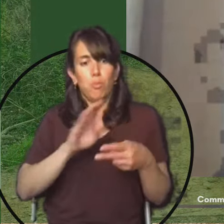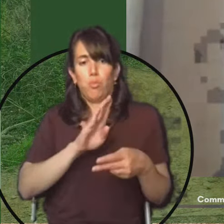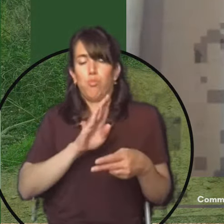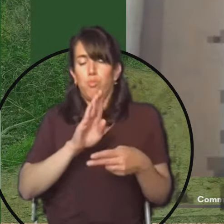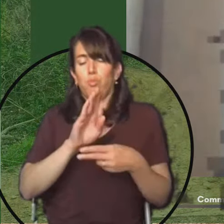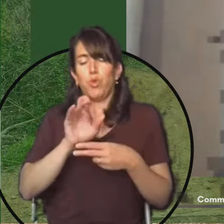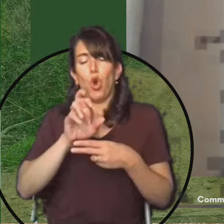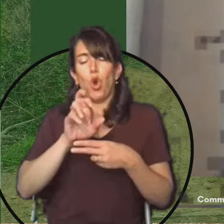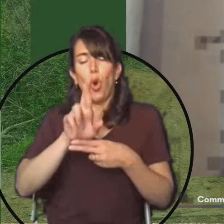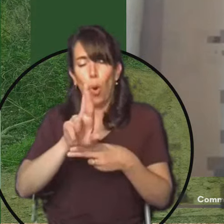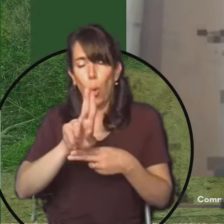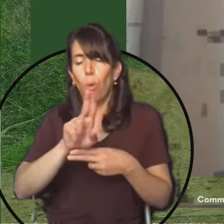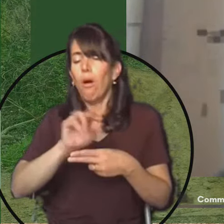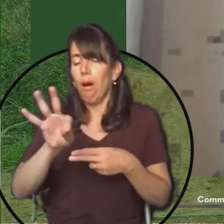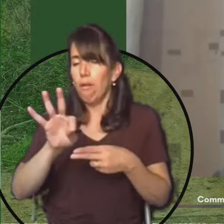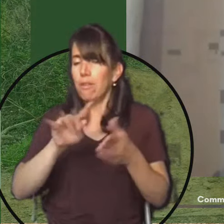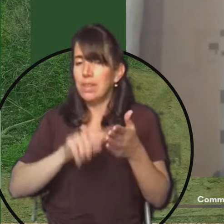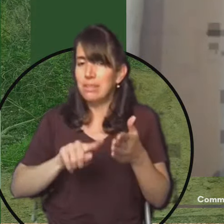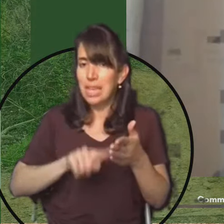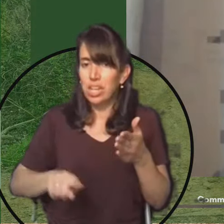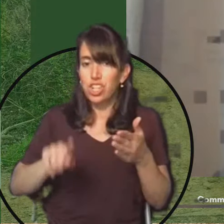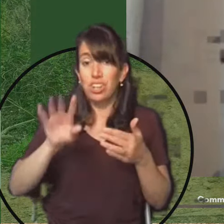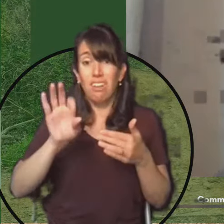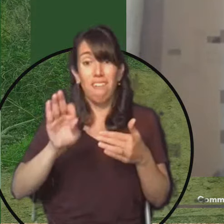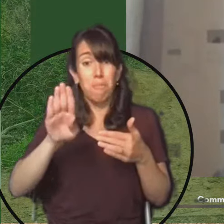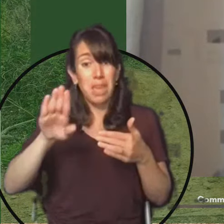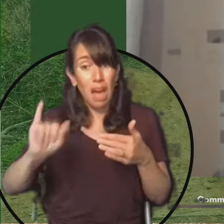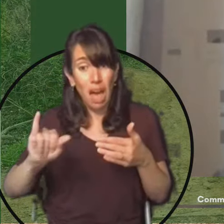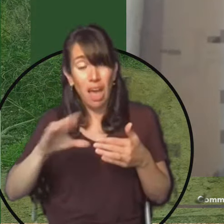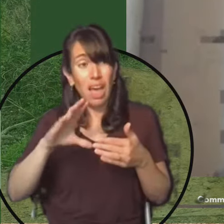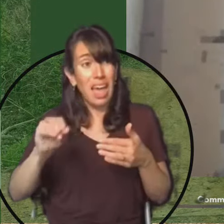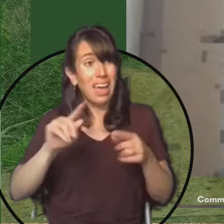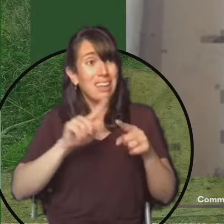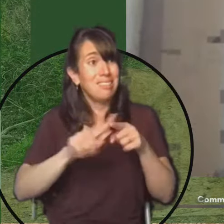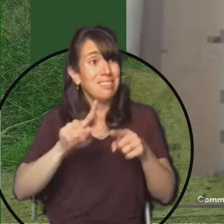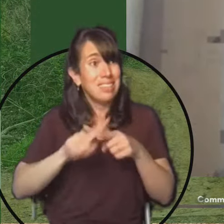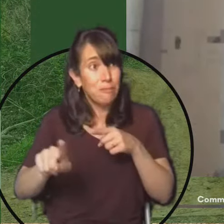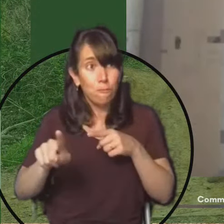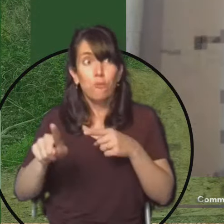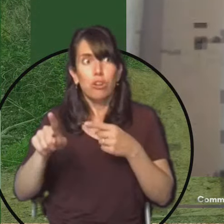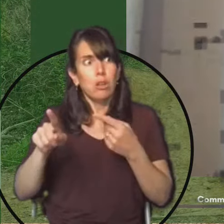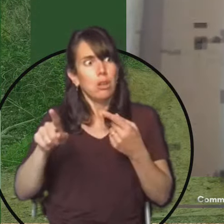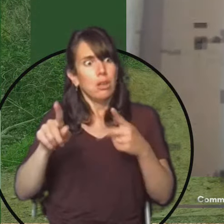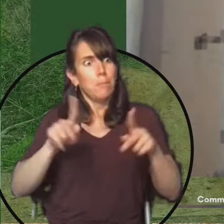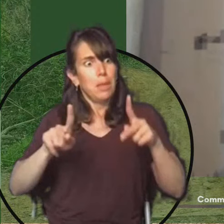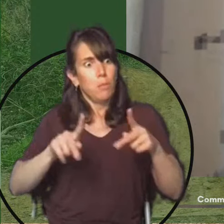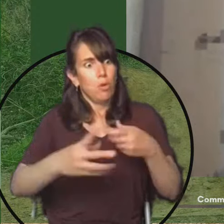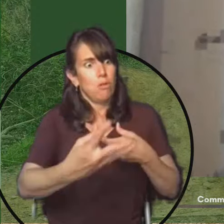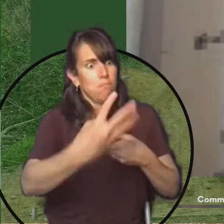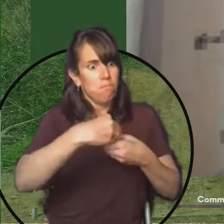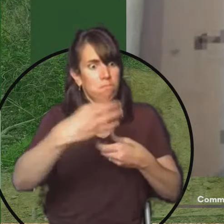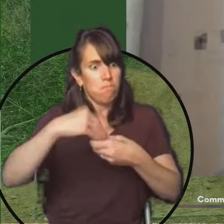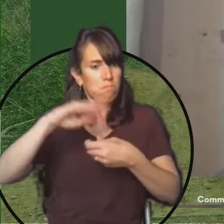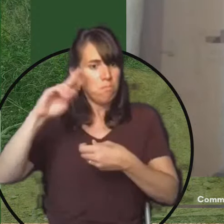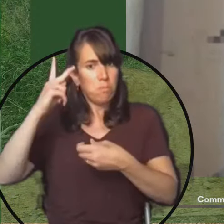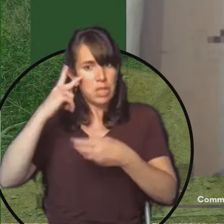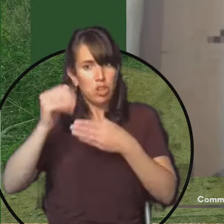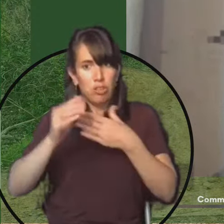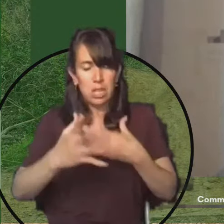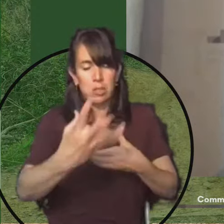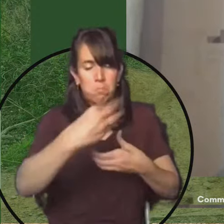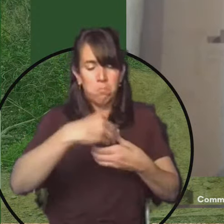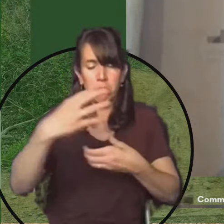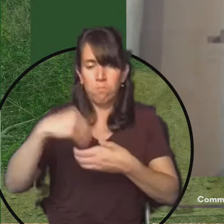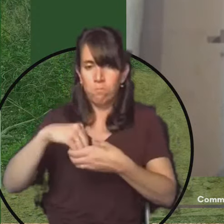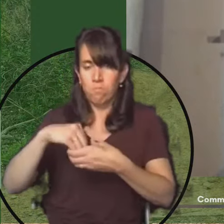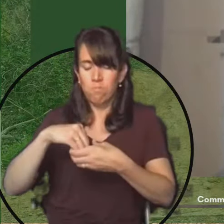and various prosecutorial offices throughout the state and counties in Georgia. That is when they decided to start